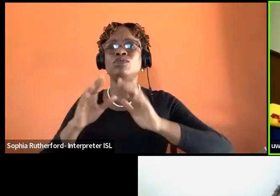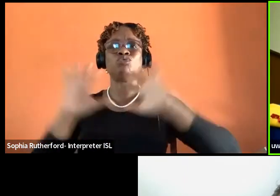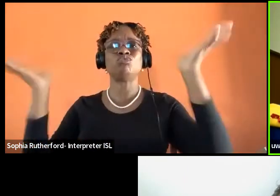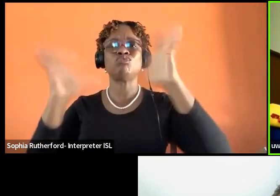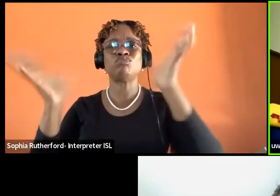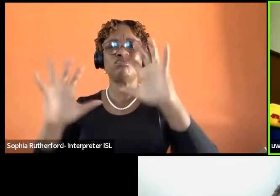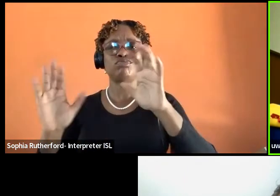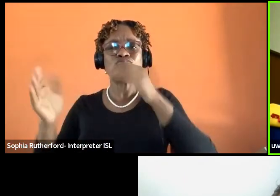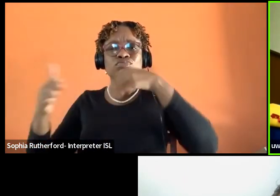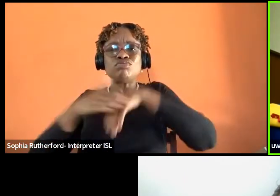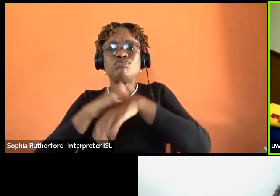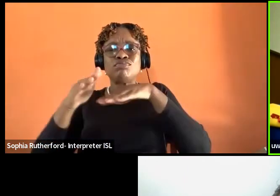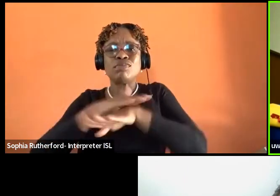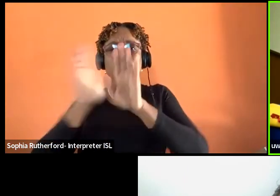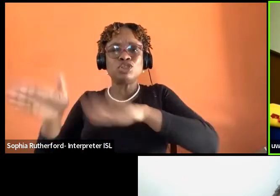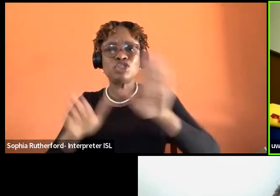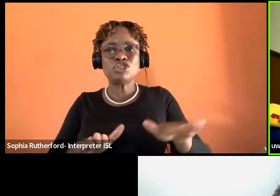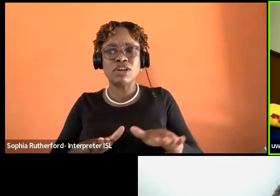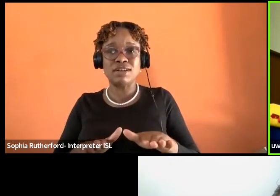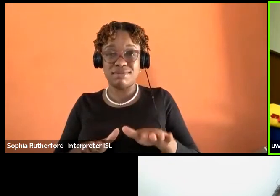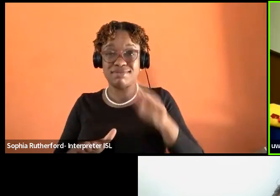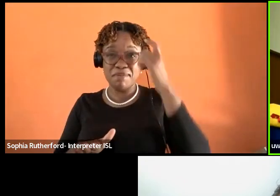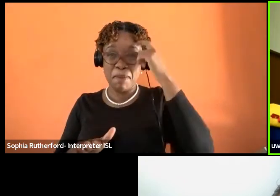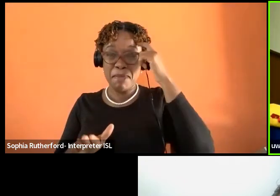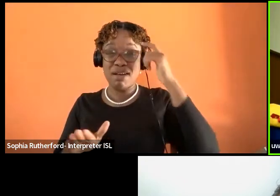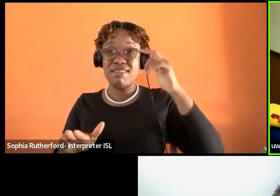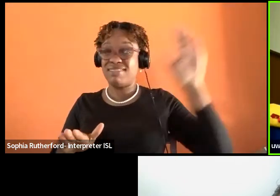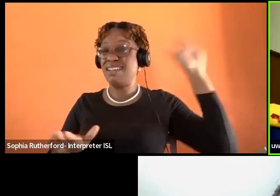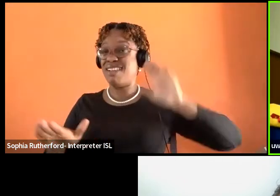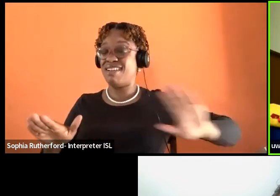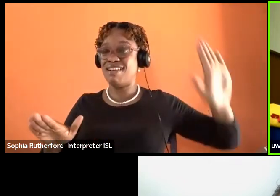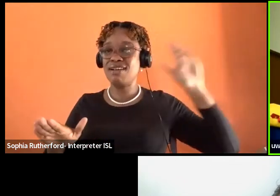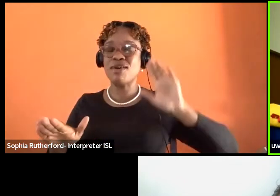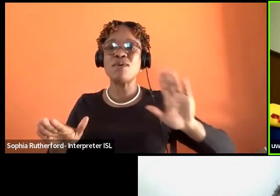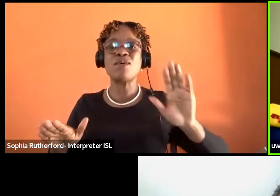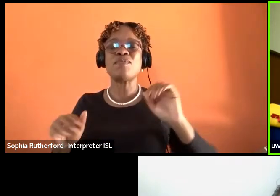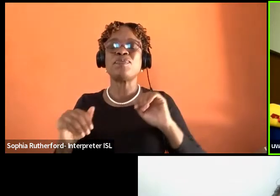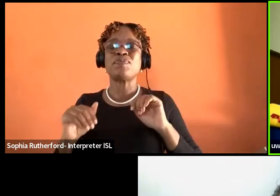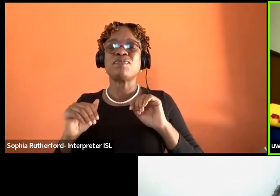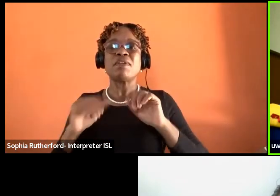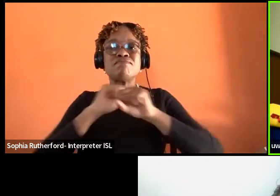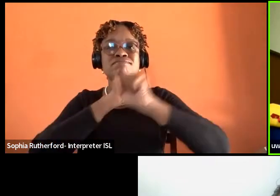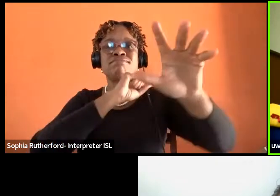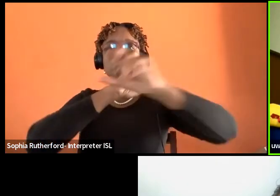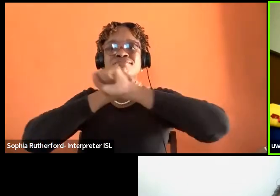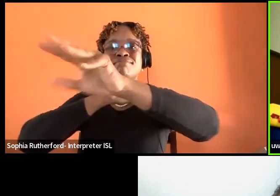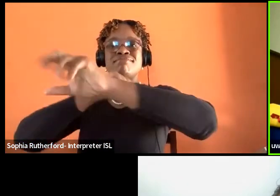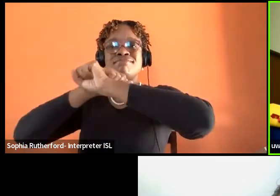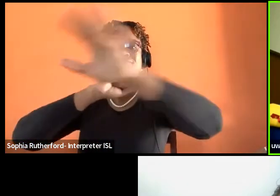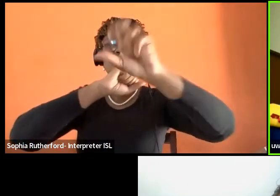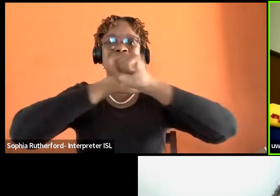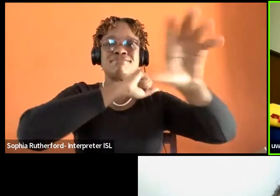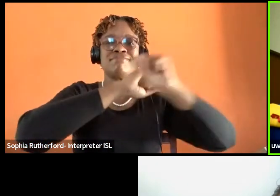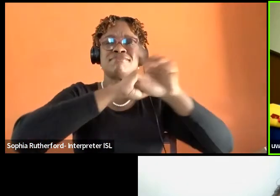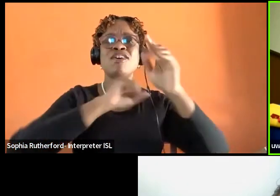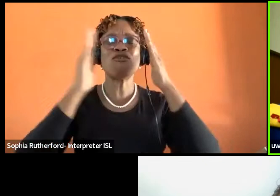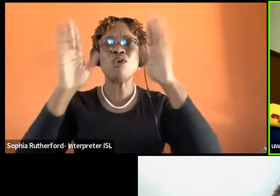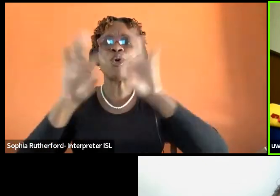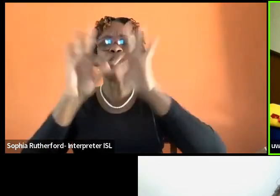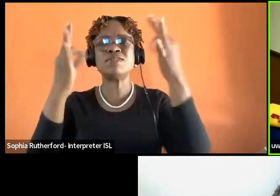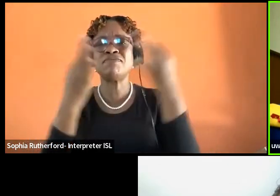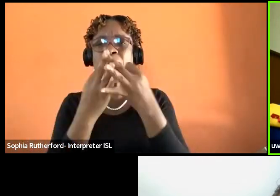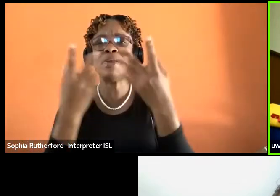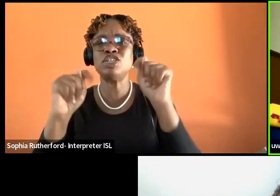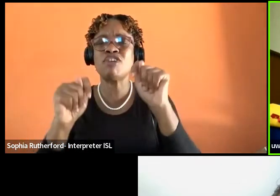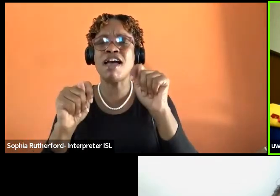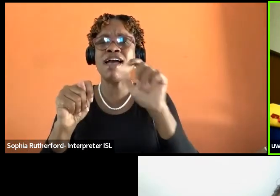towards the containment of family sizes and so